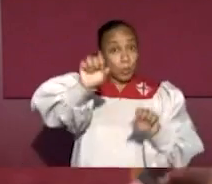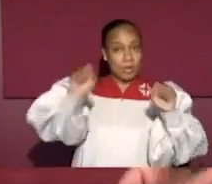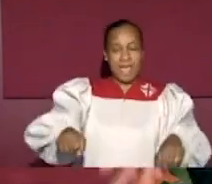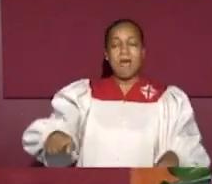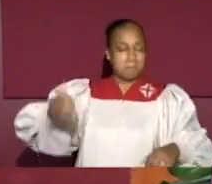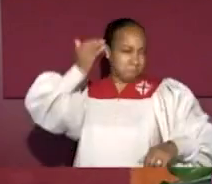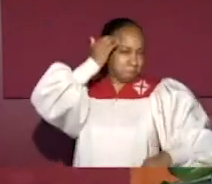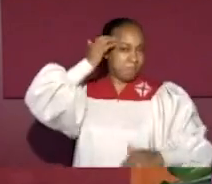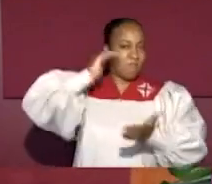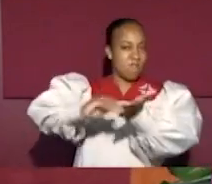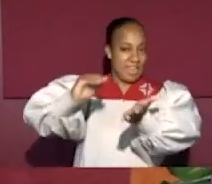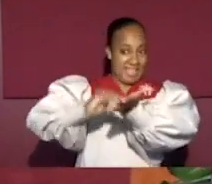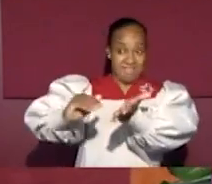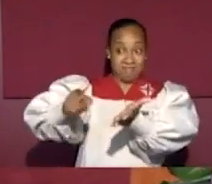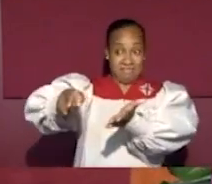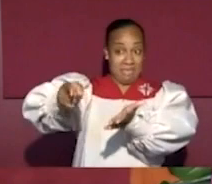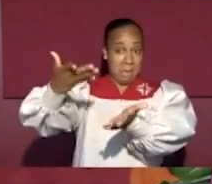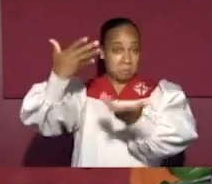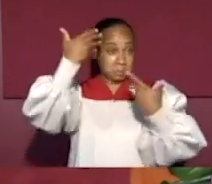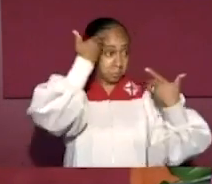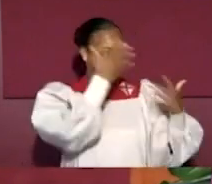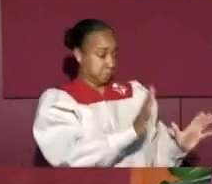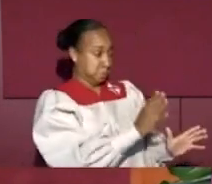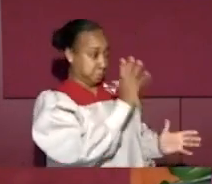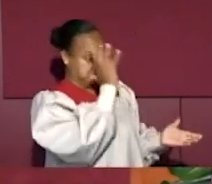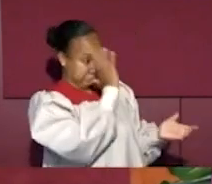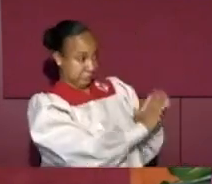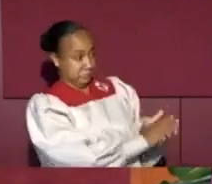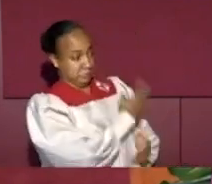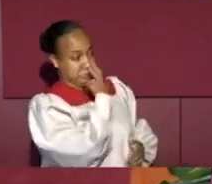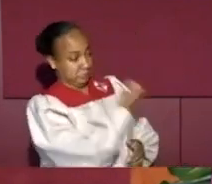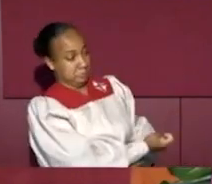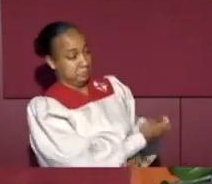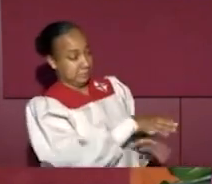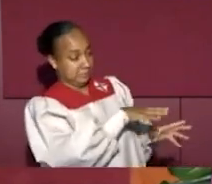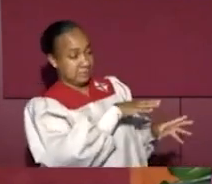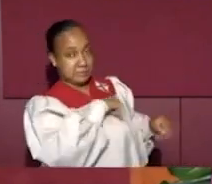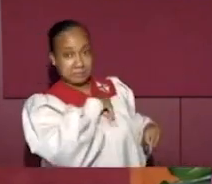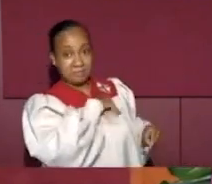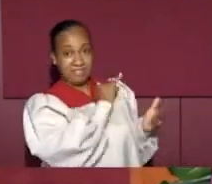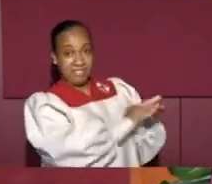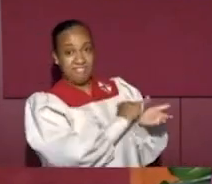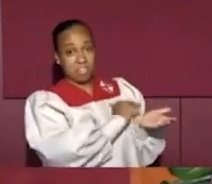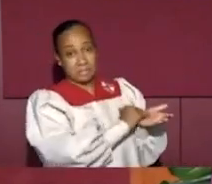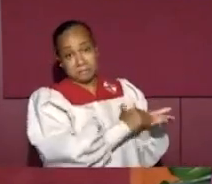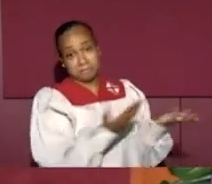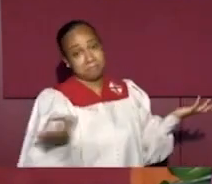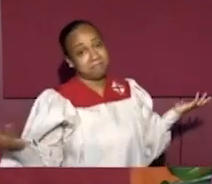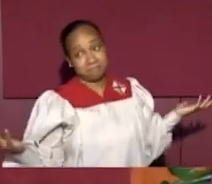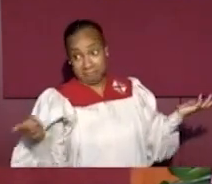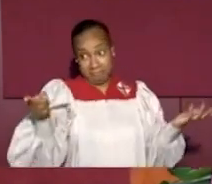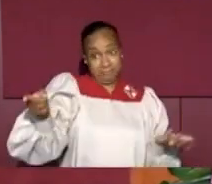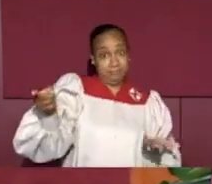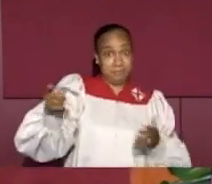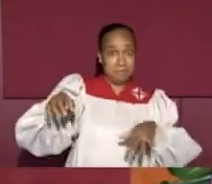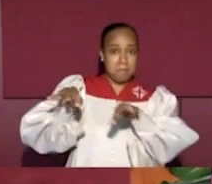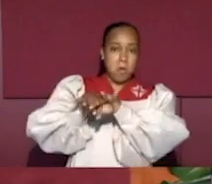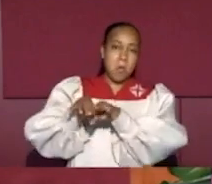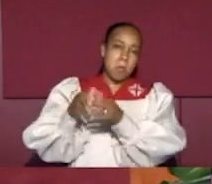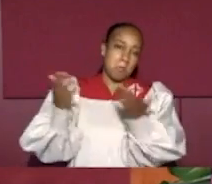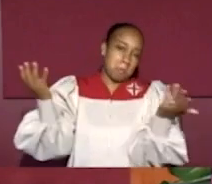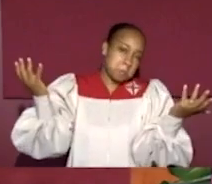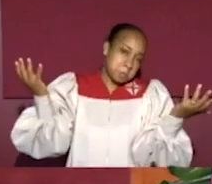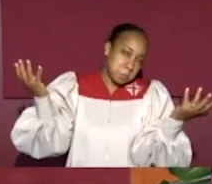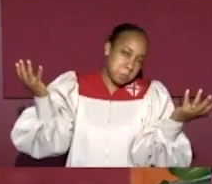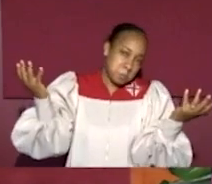forgive somebody and they may not even know, believe, or accept that you have forgiven them. It's not really about them. It's not, you know,